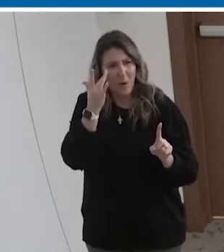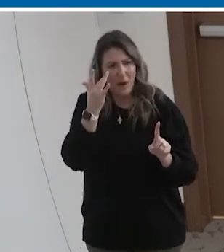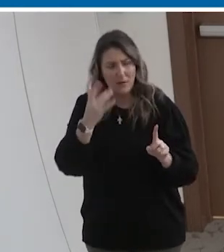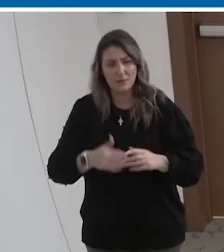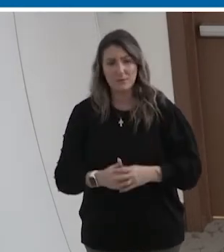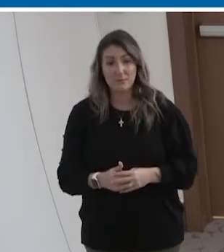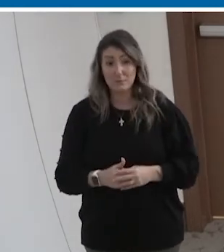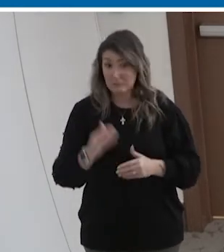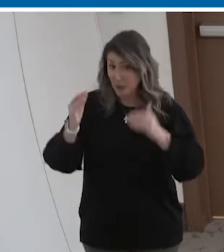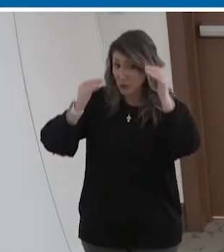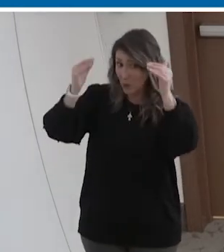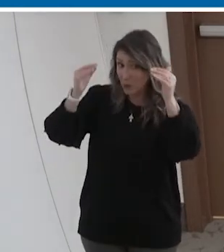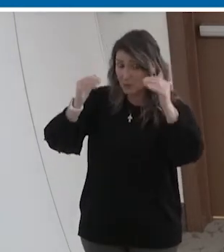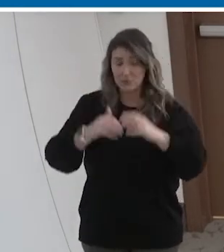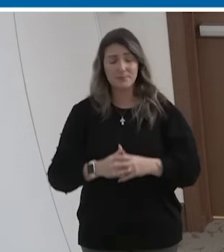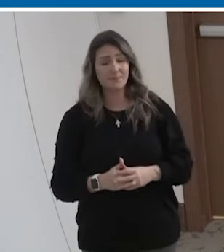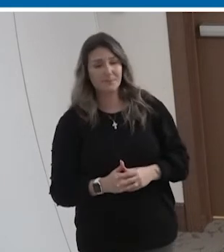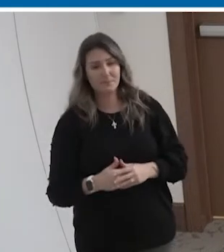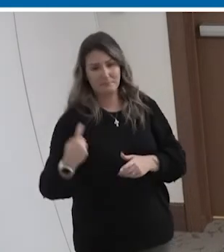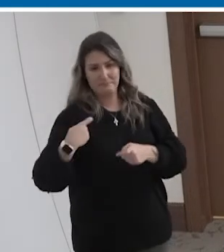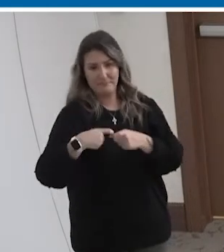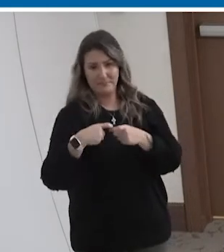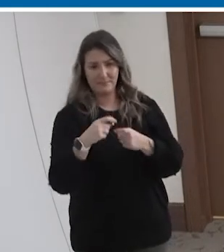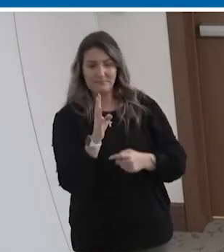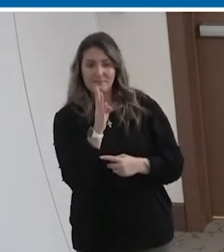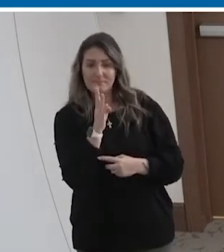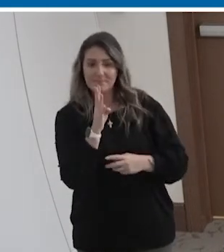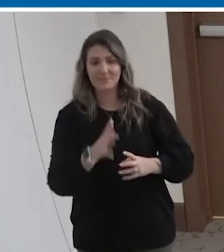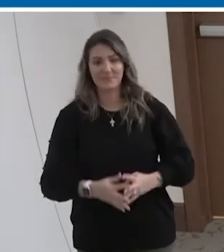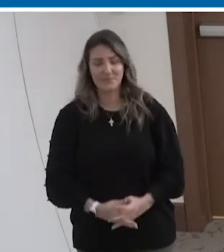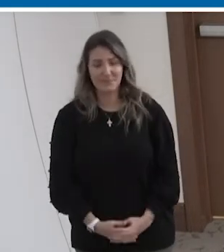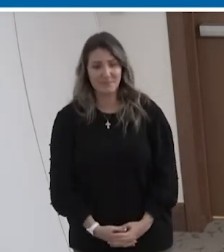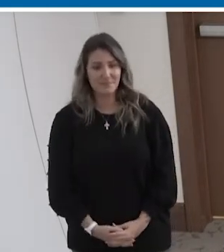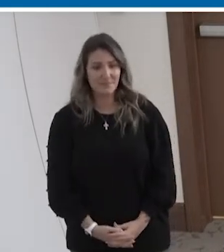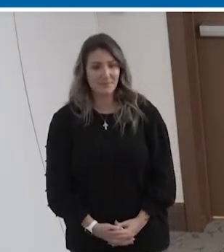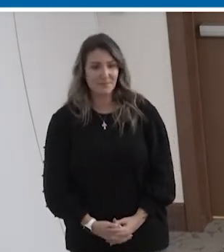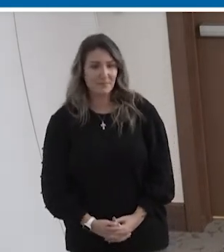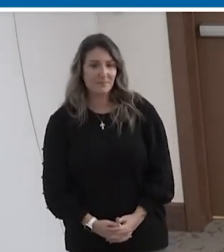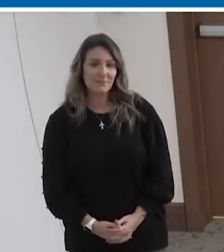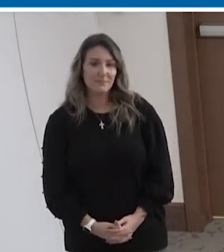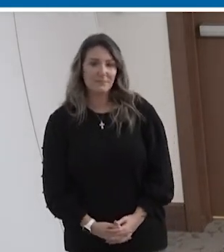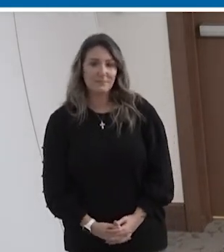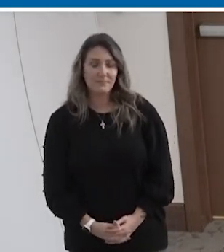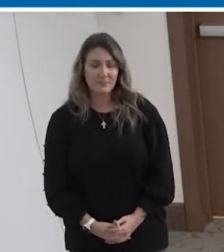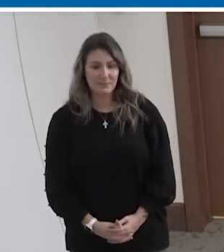The adults. Yeah. La pregunta es por qué los adultos tienen que esperar